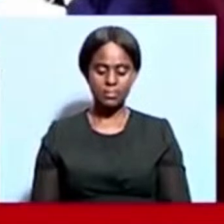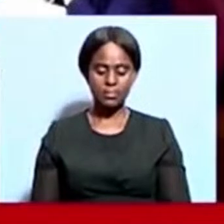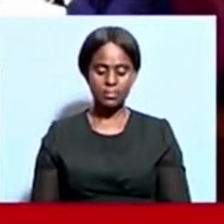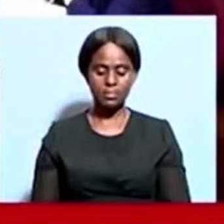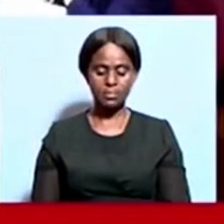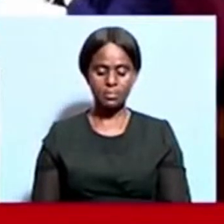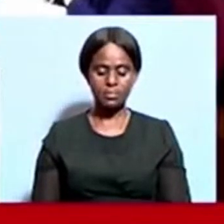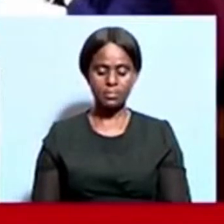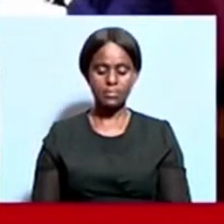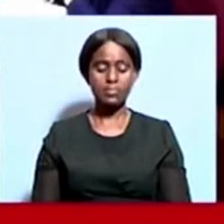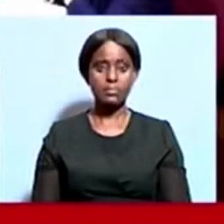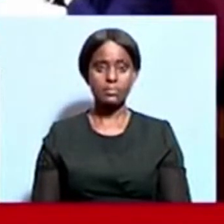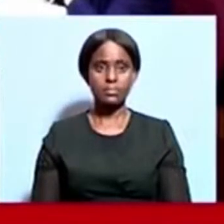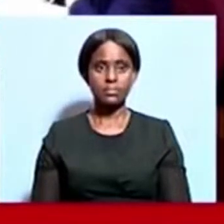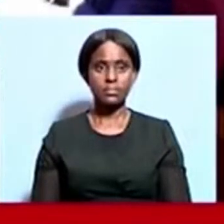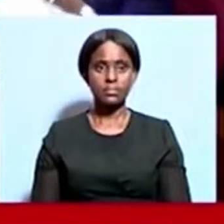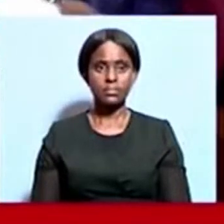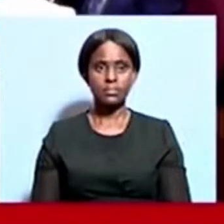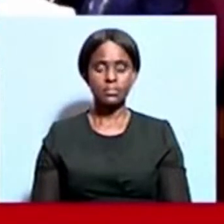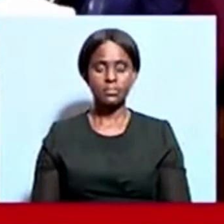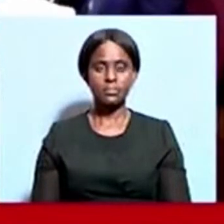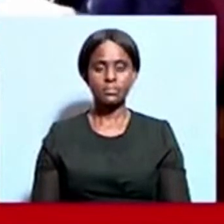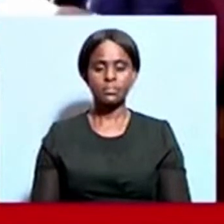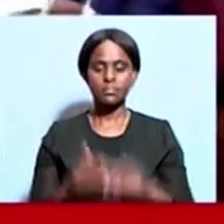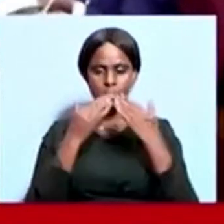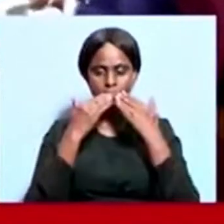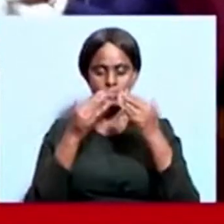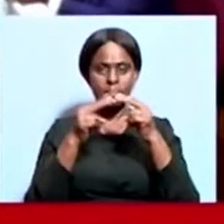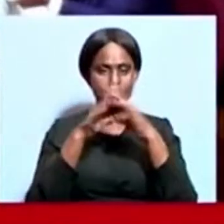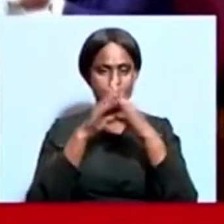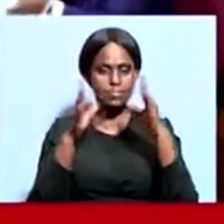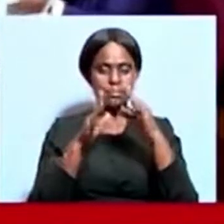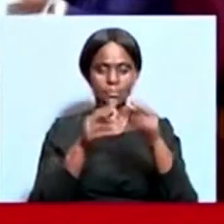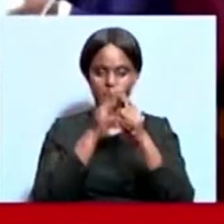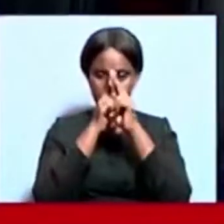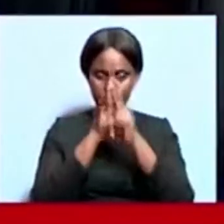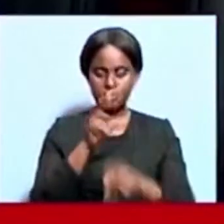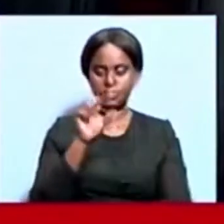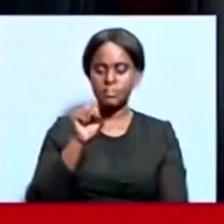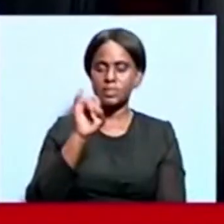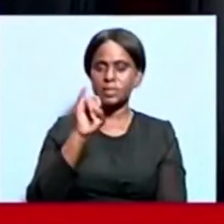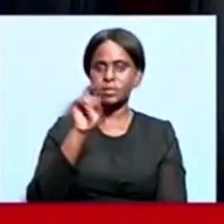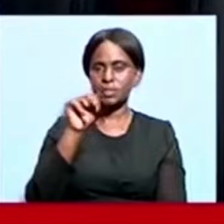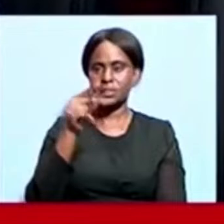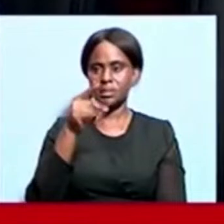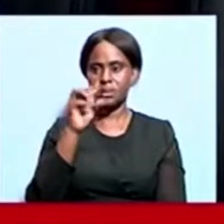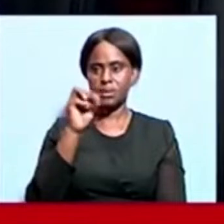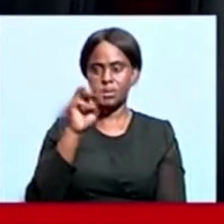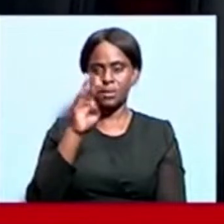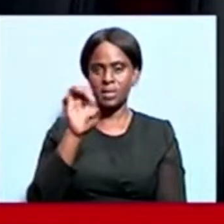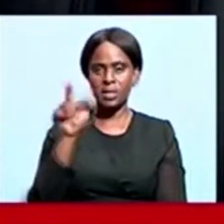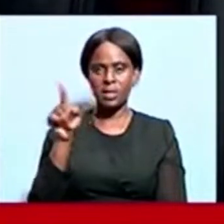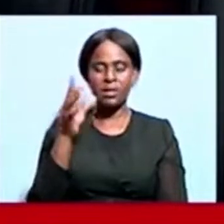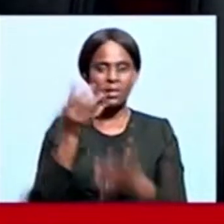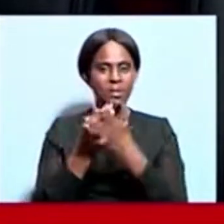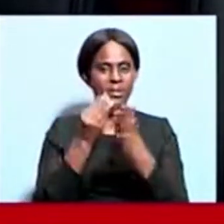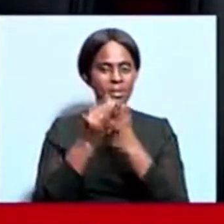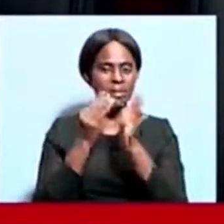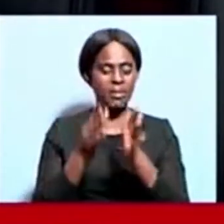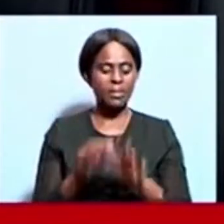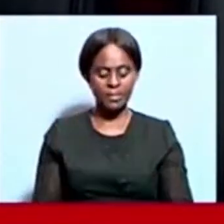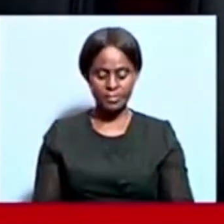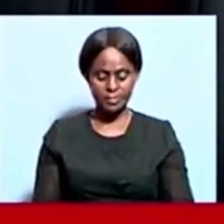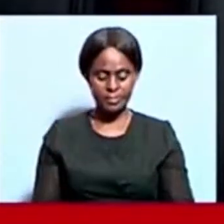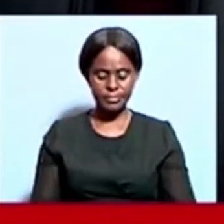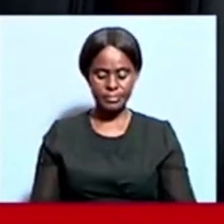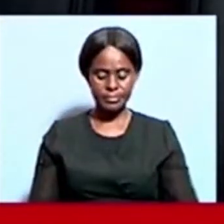Thank you very much. Honorable Singombe. Chair, the Treasurer